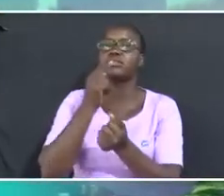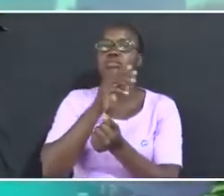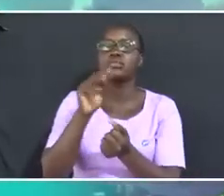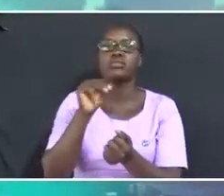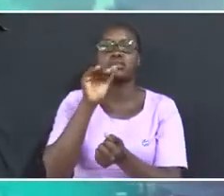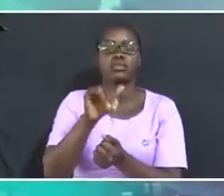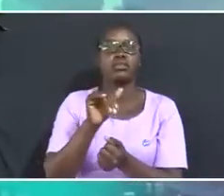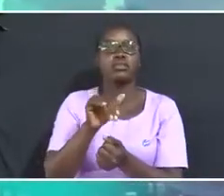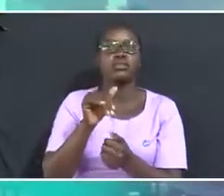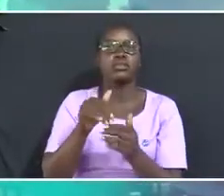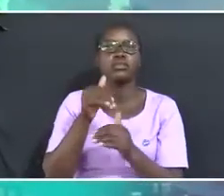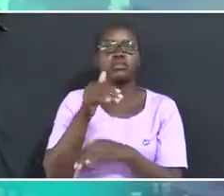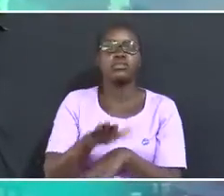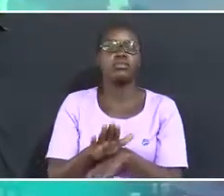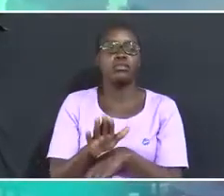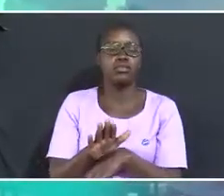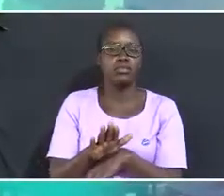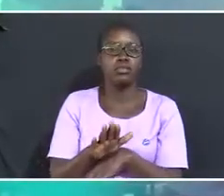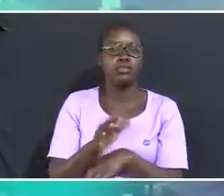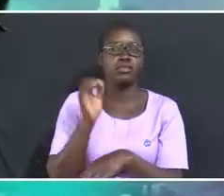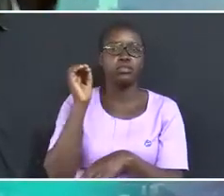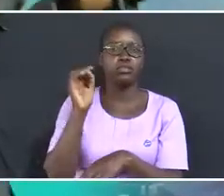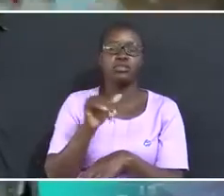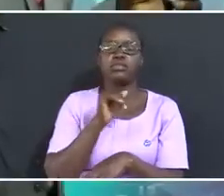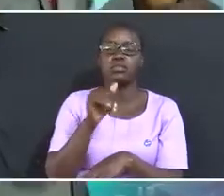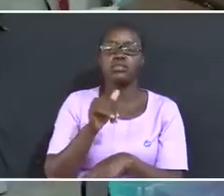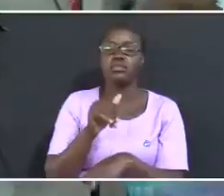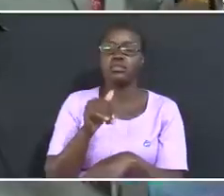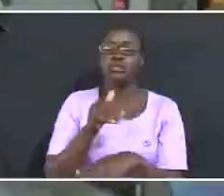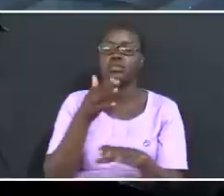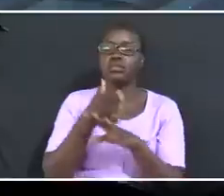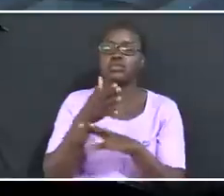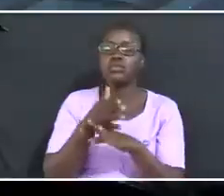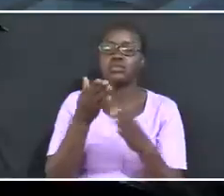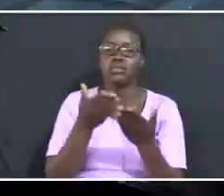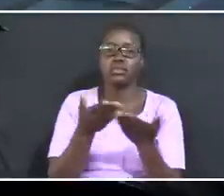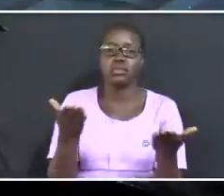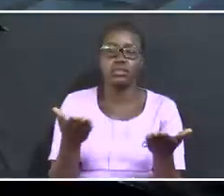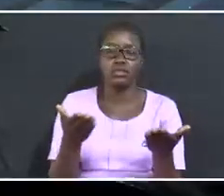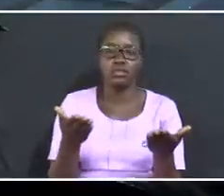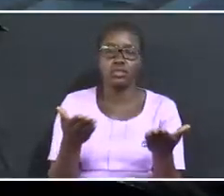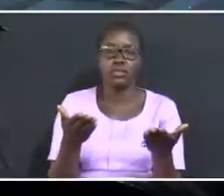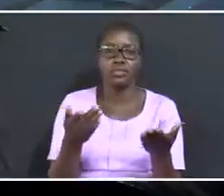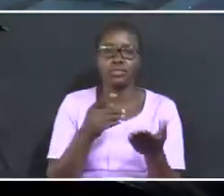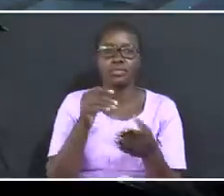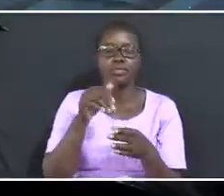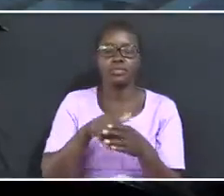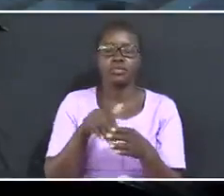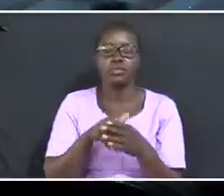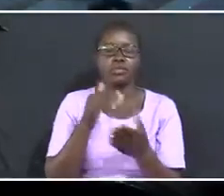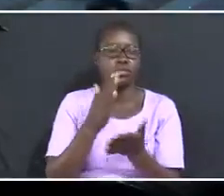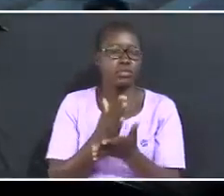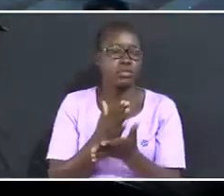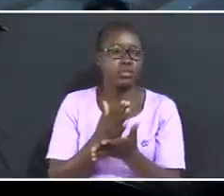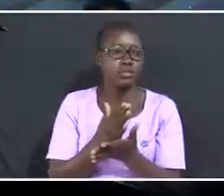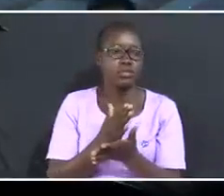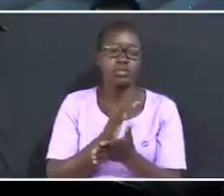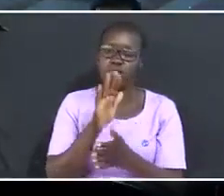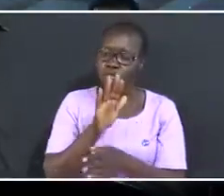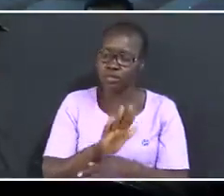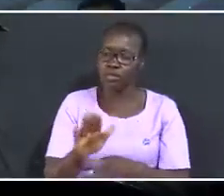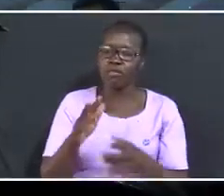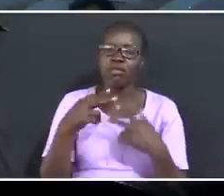the externals should not deceive you. The internal reality is you